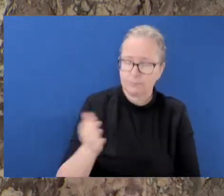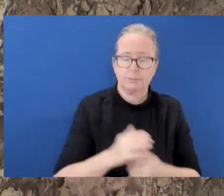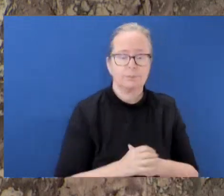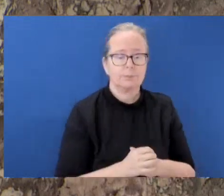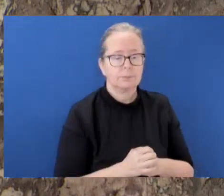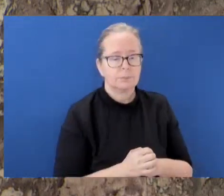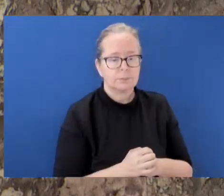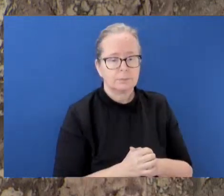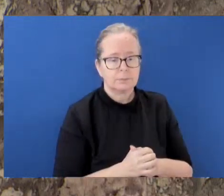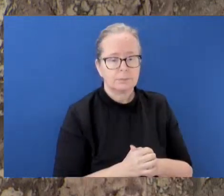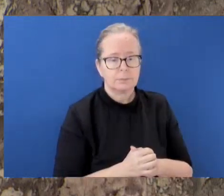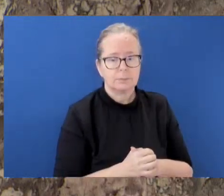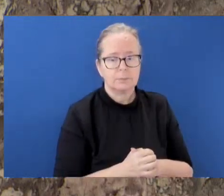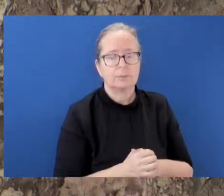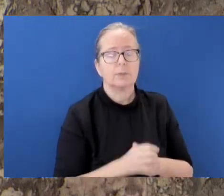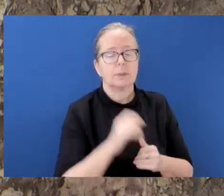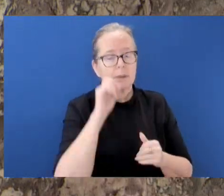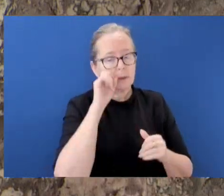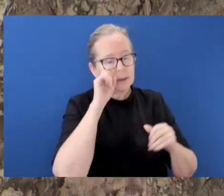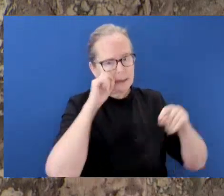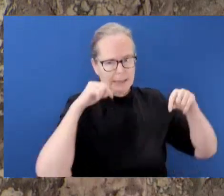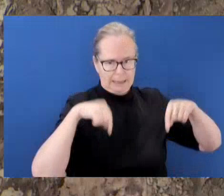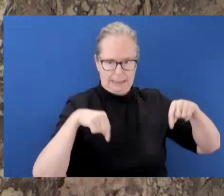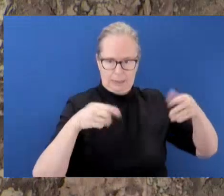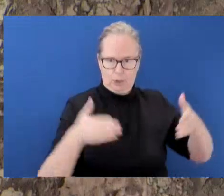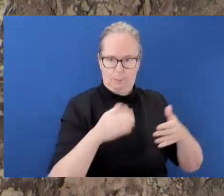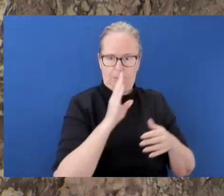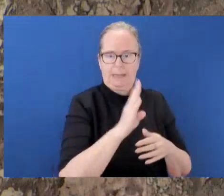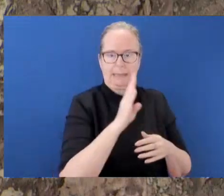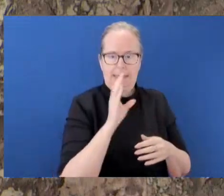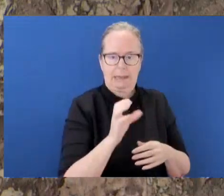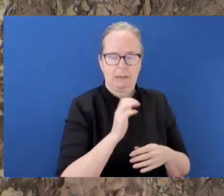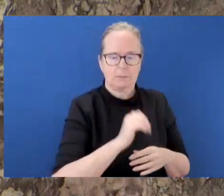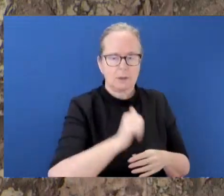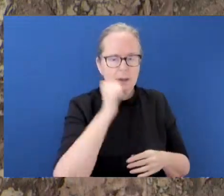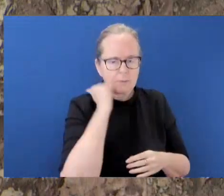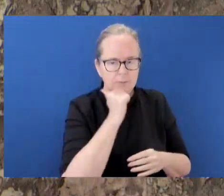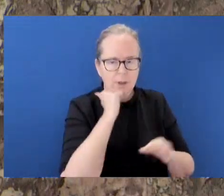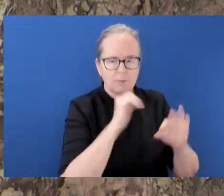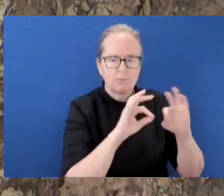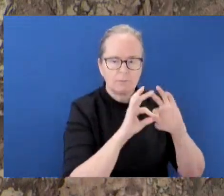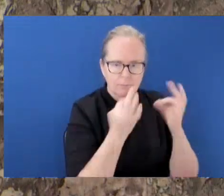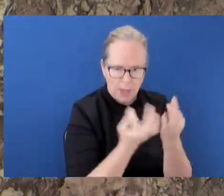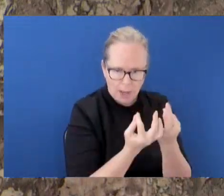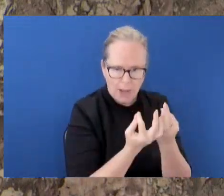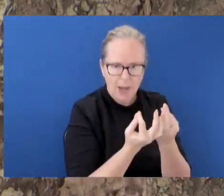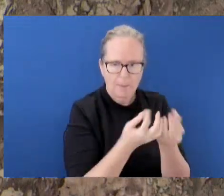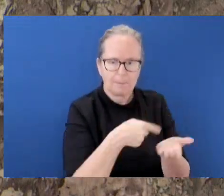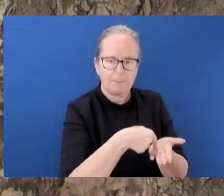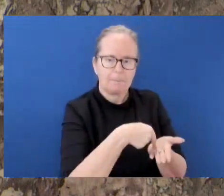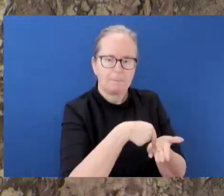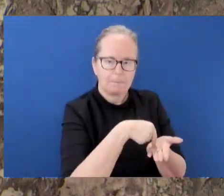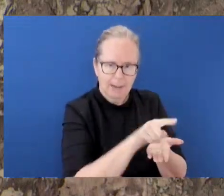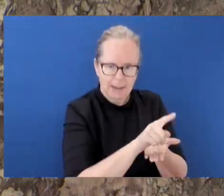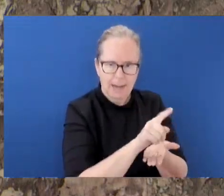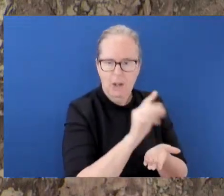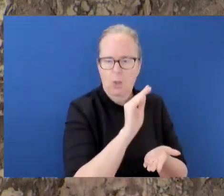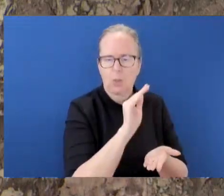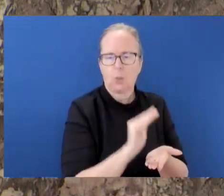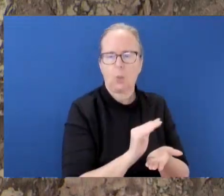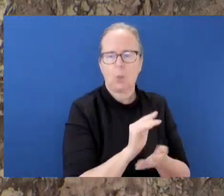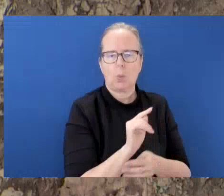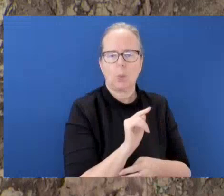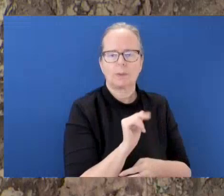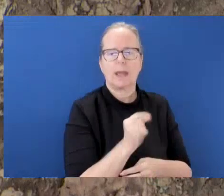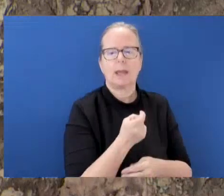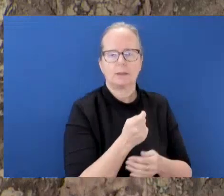Columbia, everyday families are paying lower taxes today than they did under the old government. A family with 2 kids earning $100,000